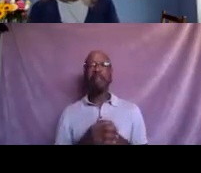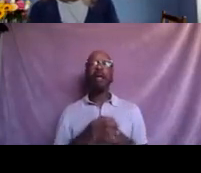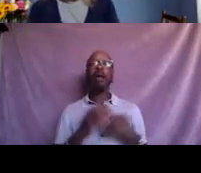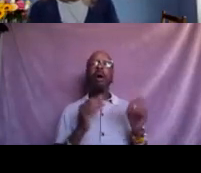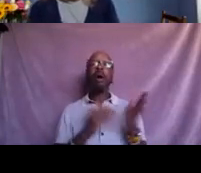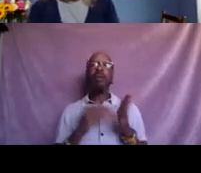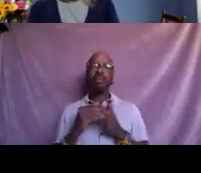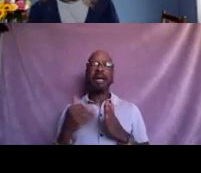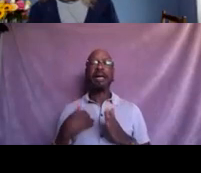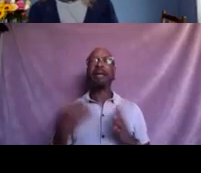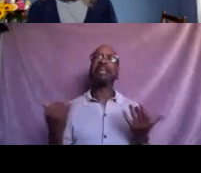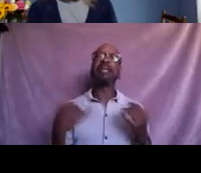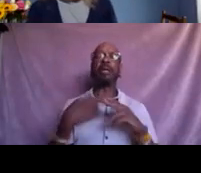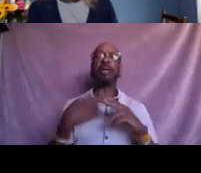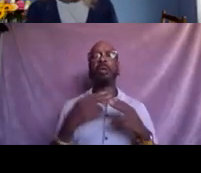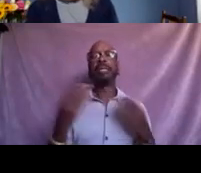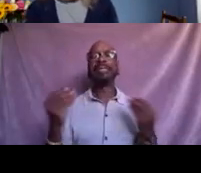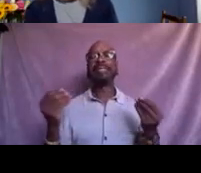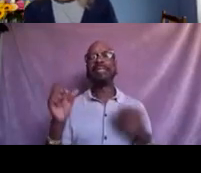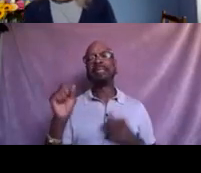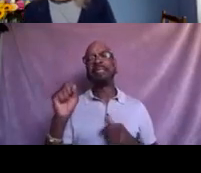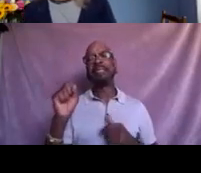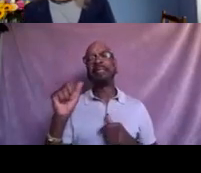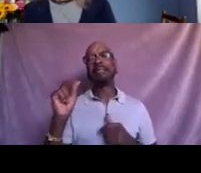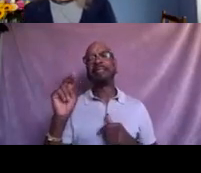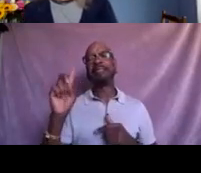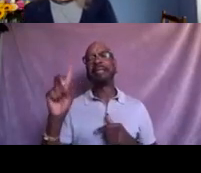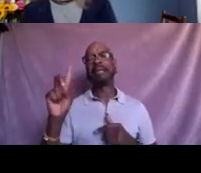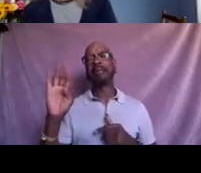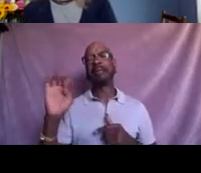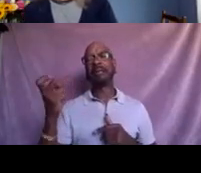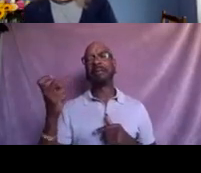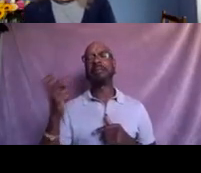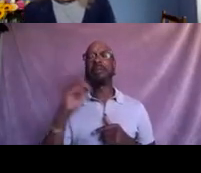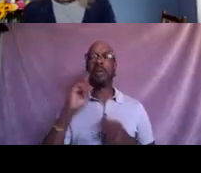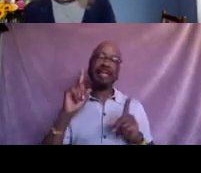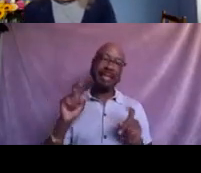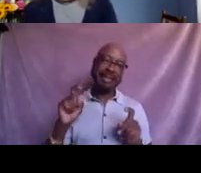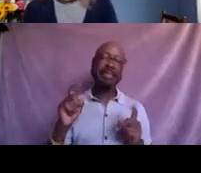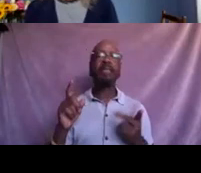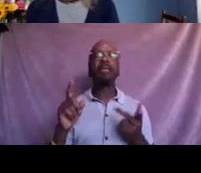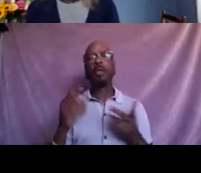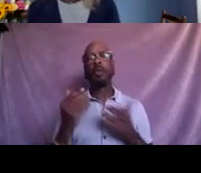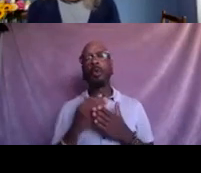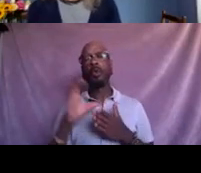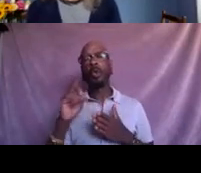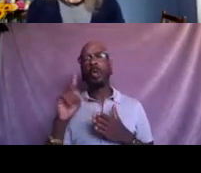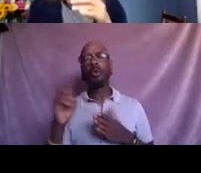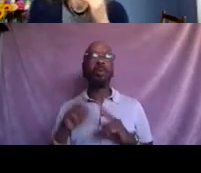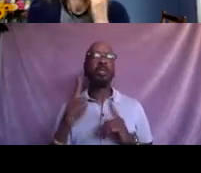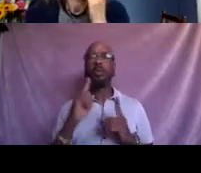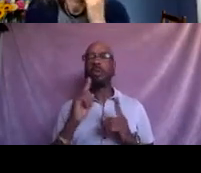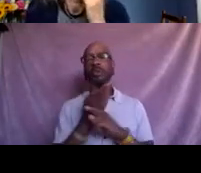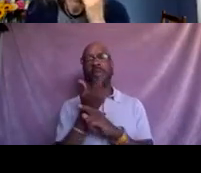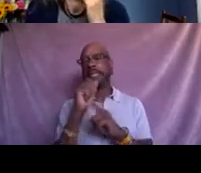play in. Coders use that term, that they can like test out new code without breaking the app or website. But you can put any name in there you